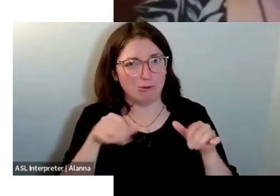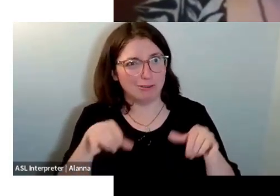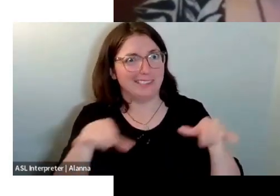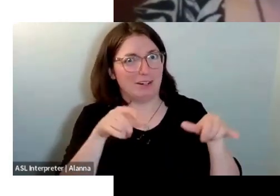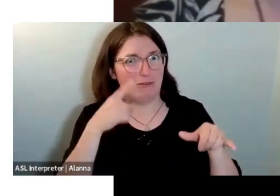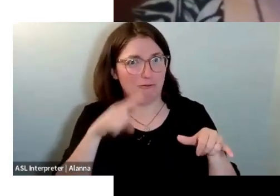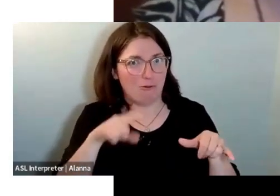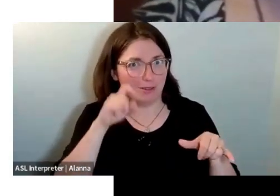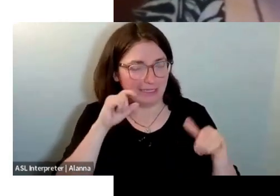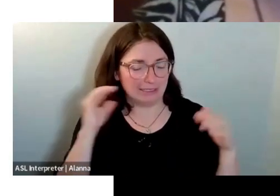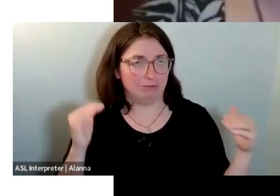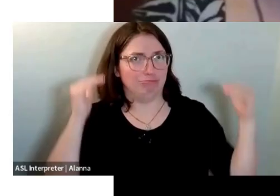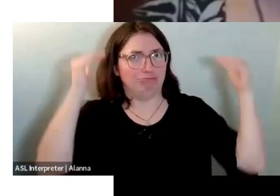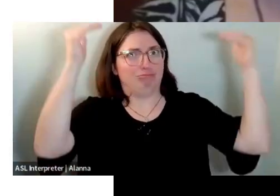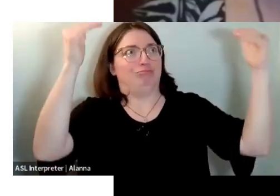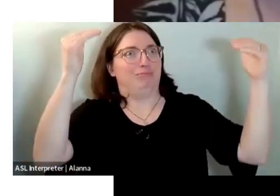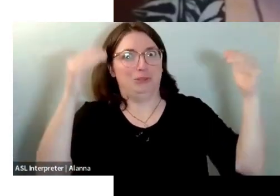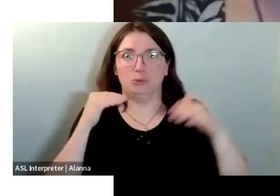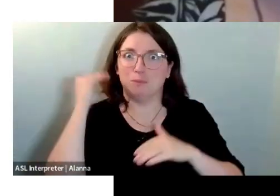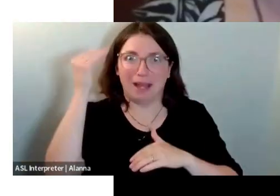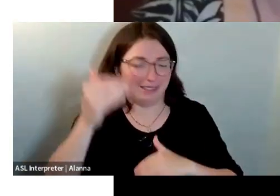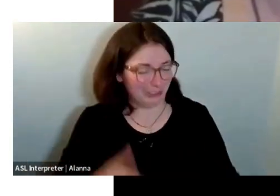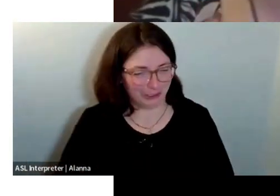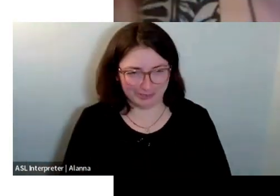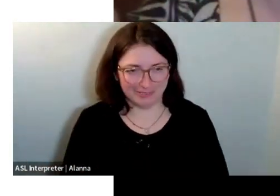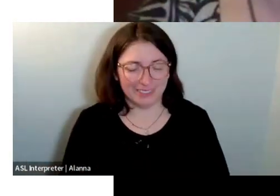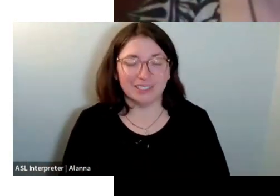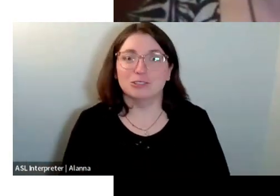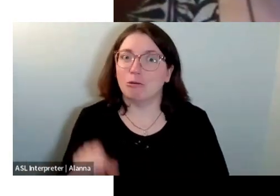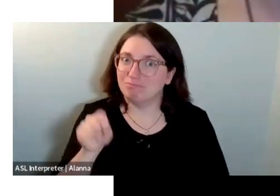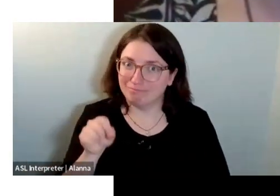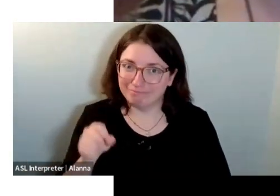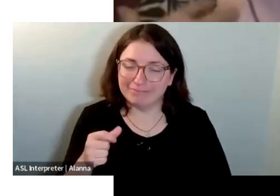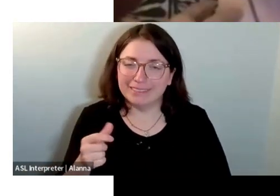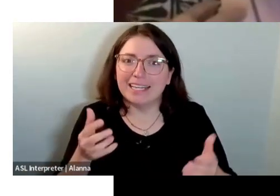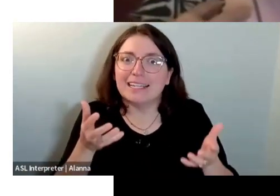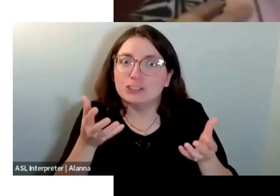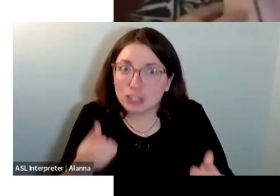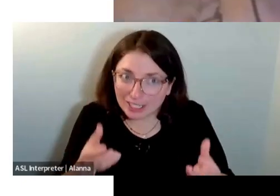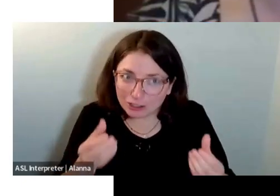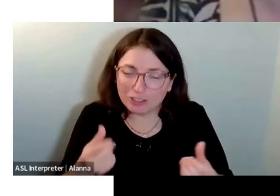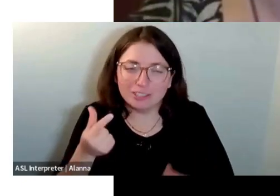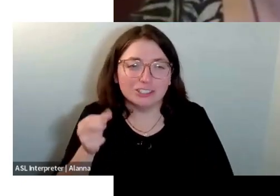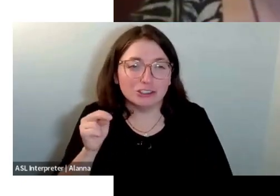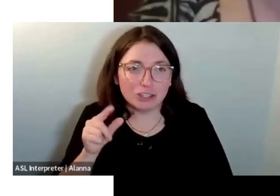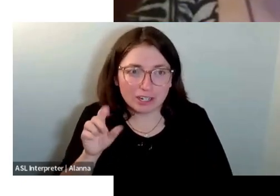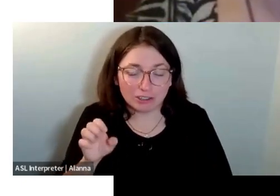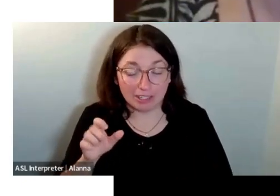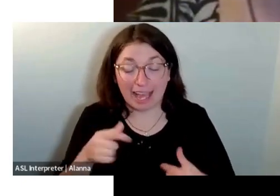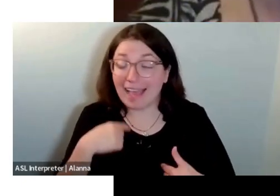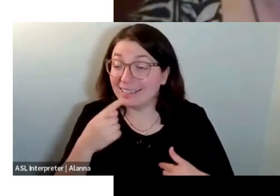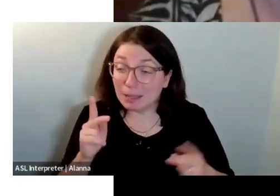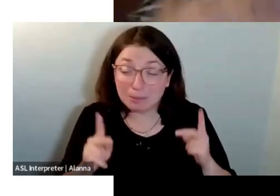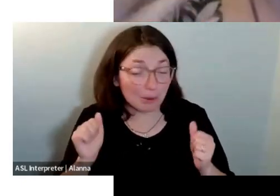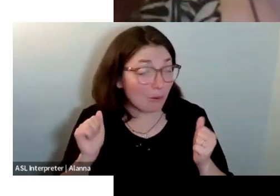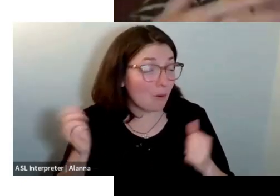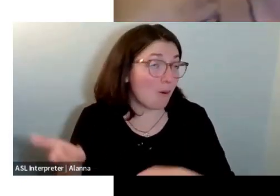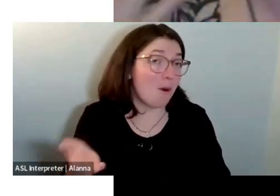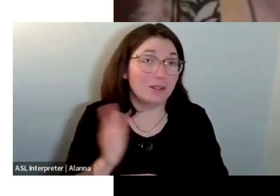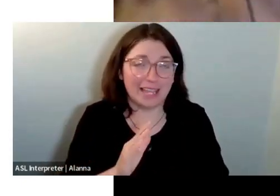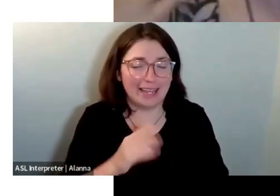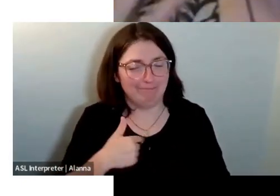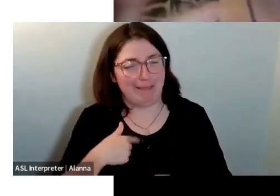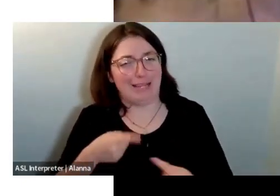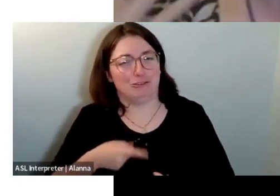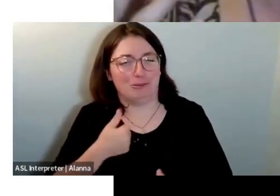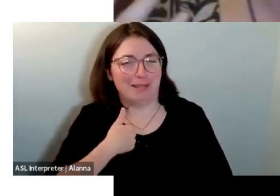Hmm. Oh, yeah, gentleness. I tell everybody all day to be gentle, and then I struggle with it too. So this is helpful for me. I'm hoping that